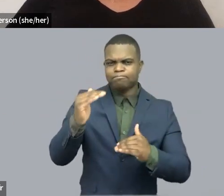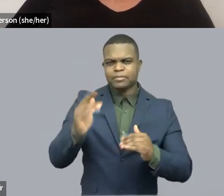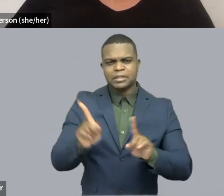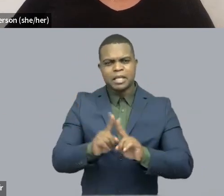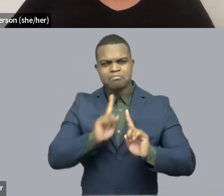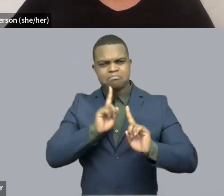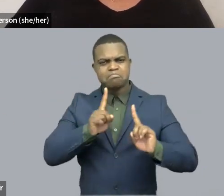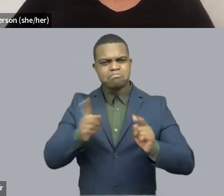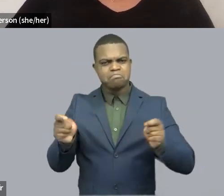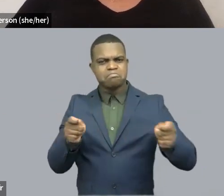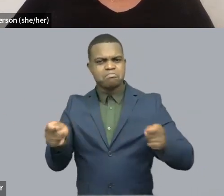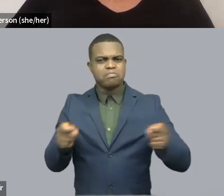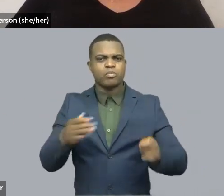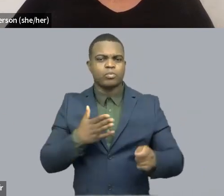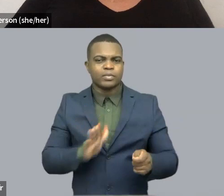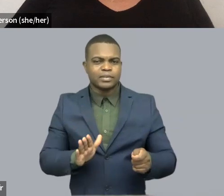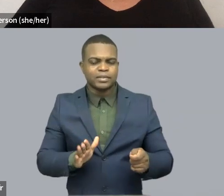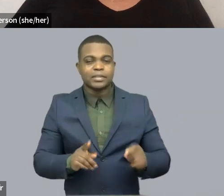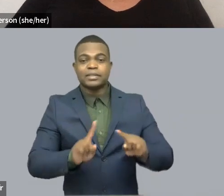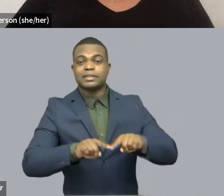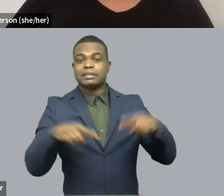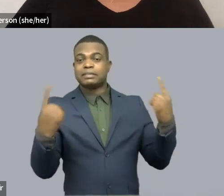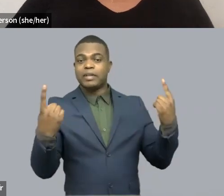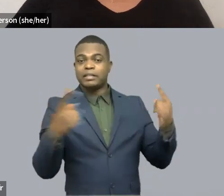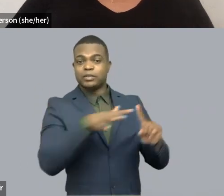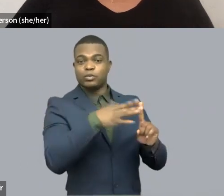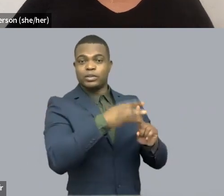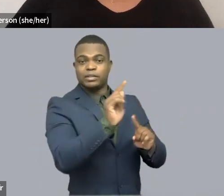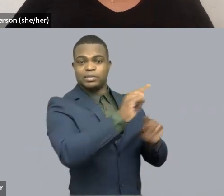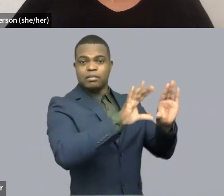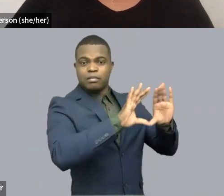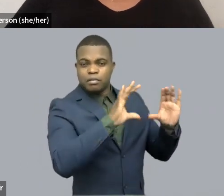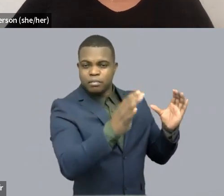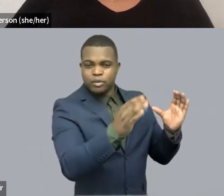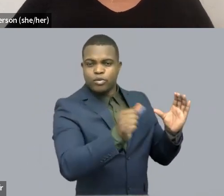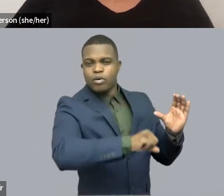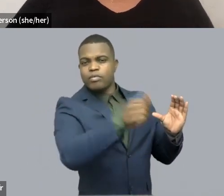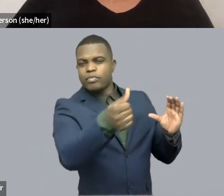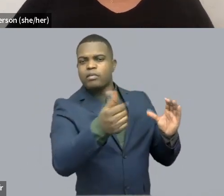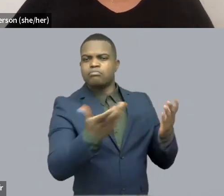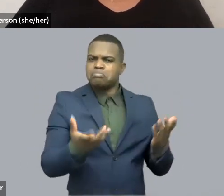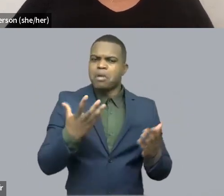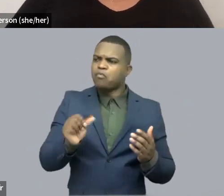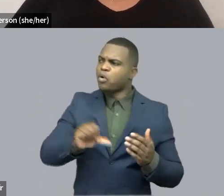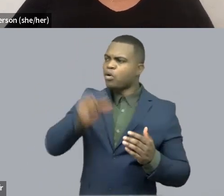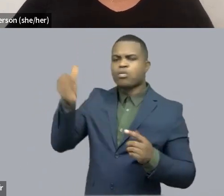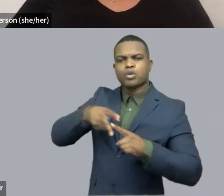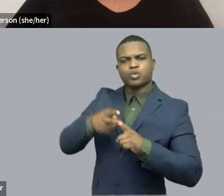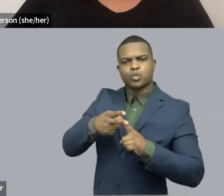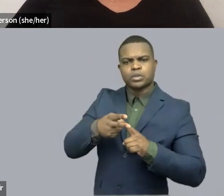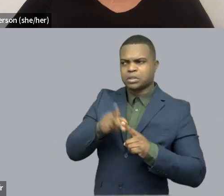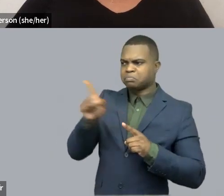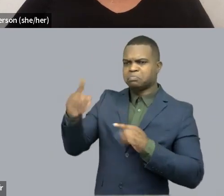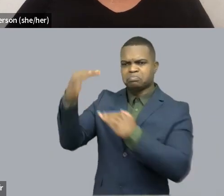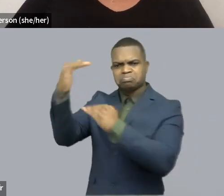in ways that are in violation of human rights, because they were designed to be in violation of human rights, because they were designed for spying, they